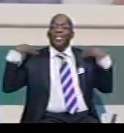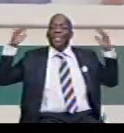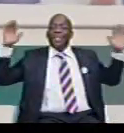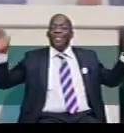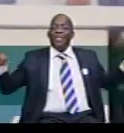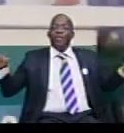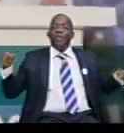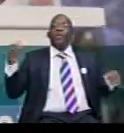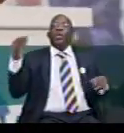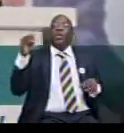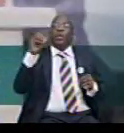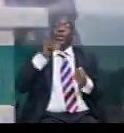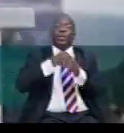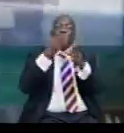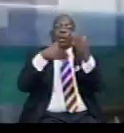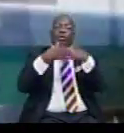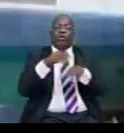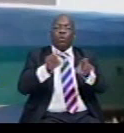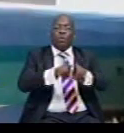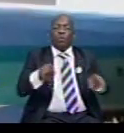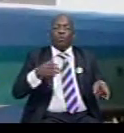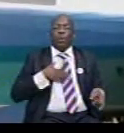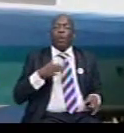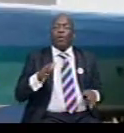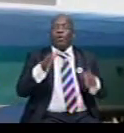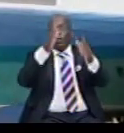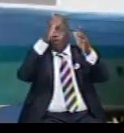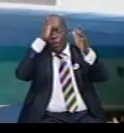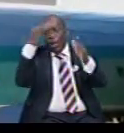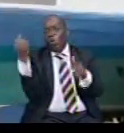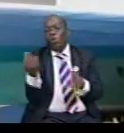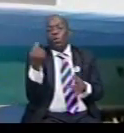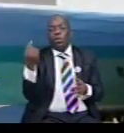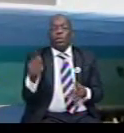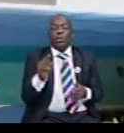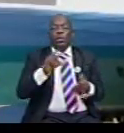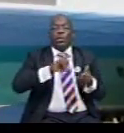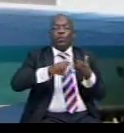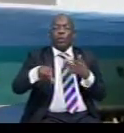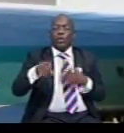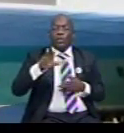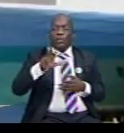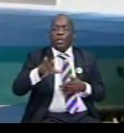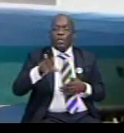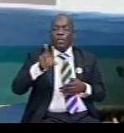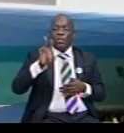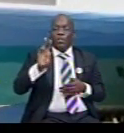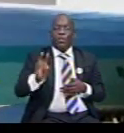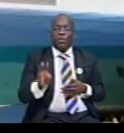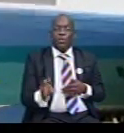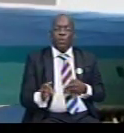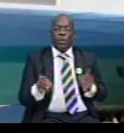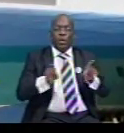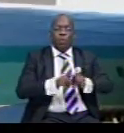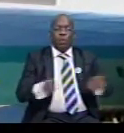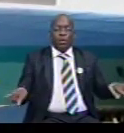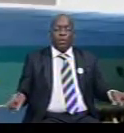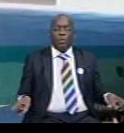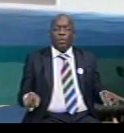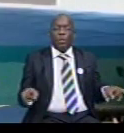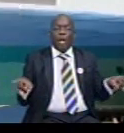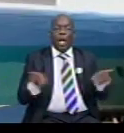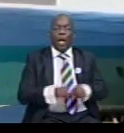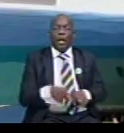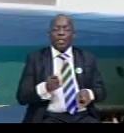Father only. And then in verse 37, it says, but as the